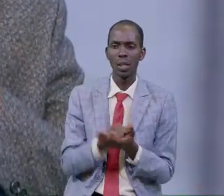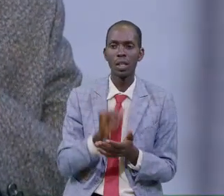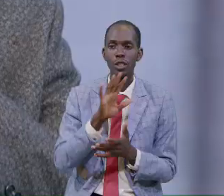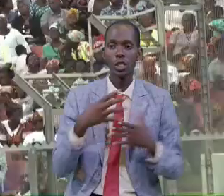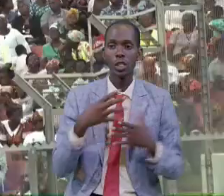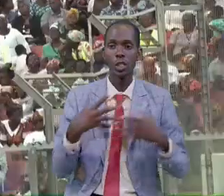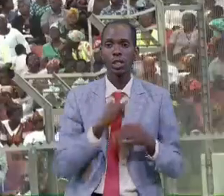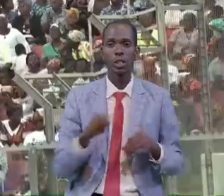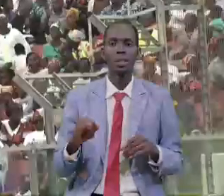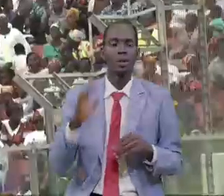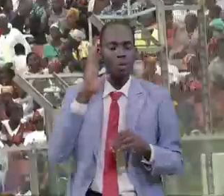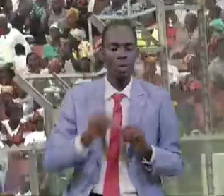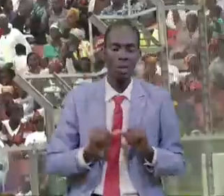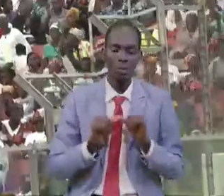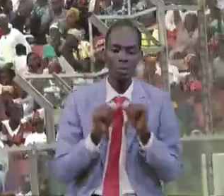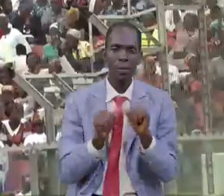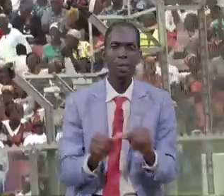in Jesus' name.